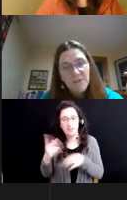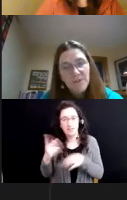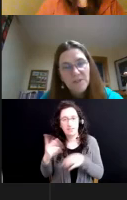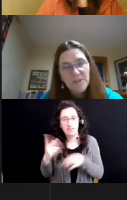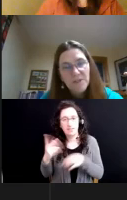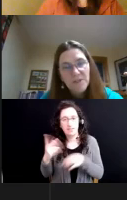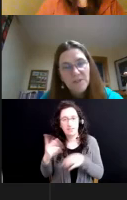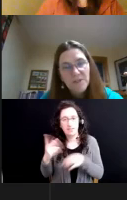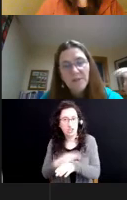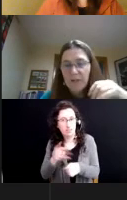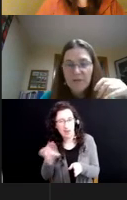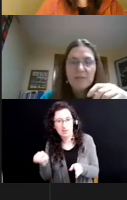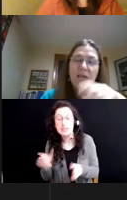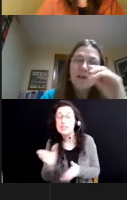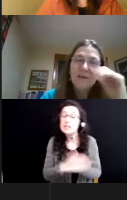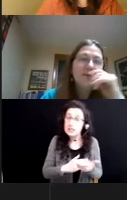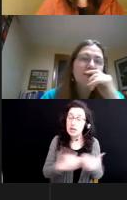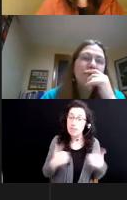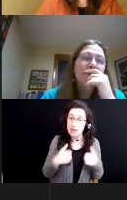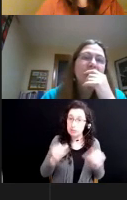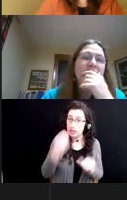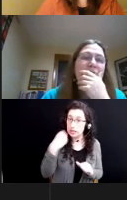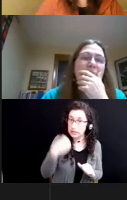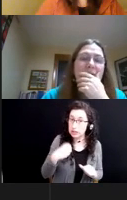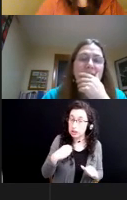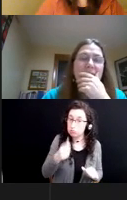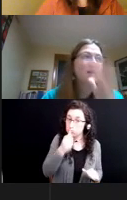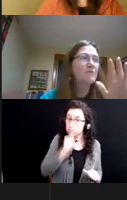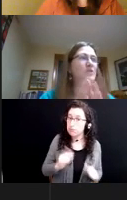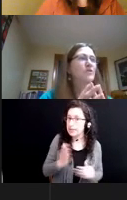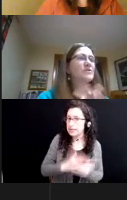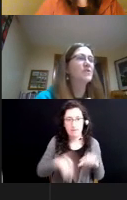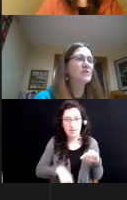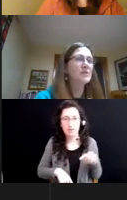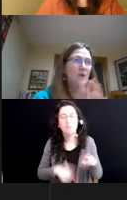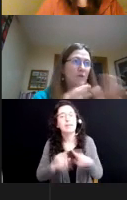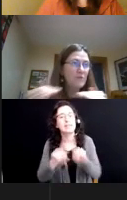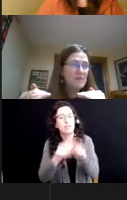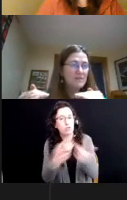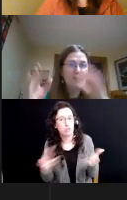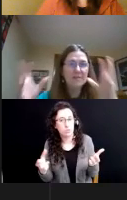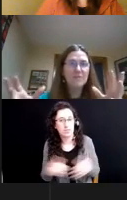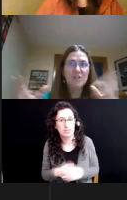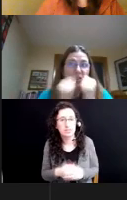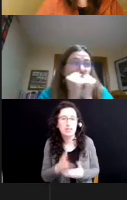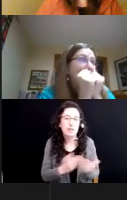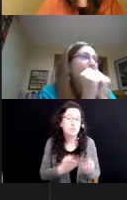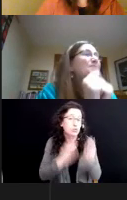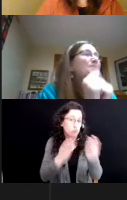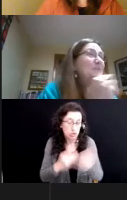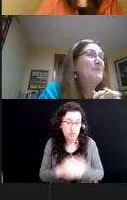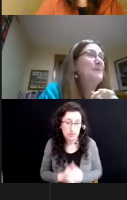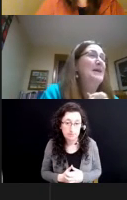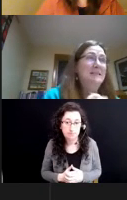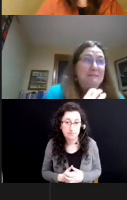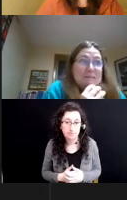animals can tolerate it, other species can't. So here's my set of resources for you. So let me go through these, make some suggestions, and then